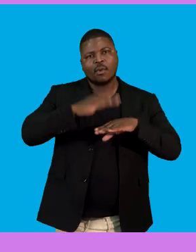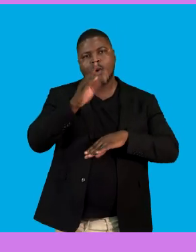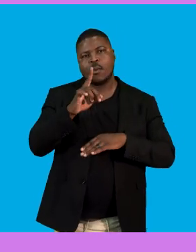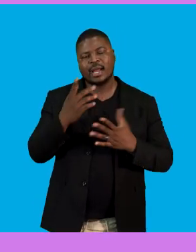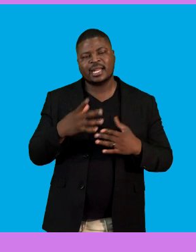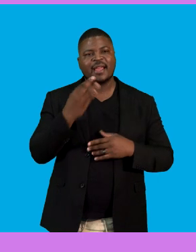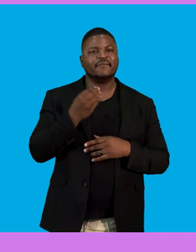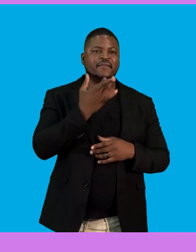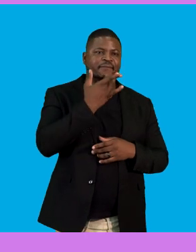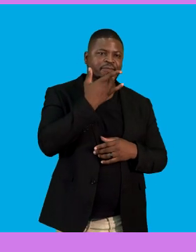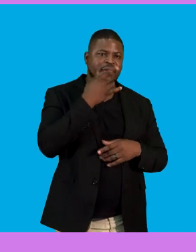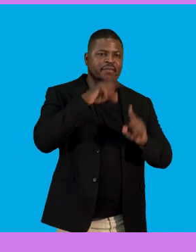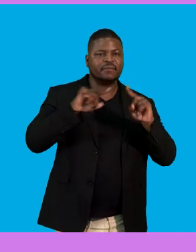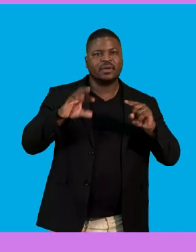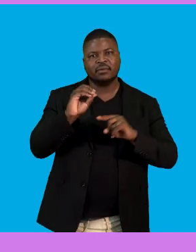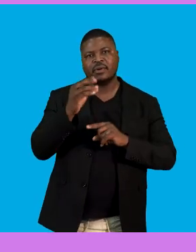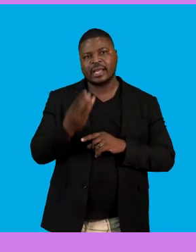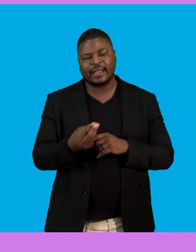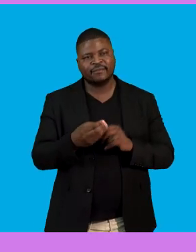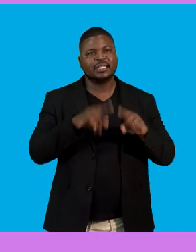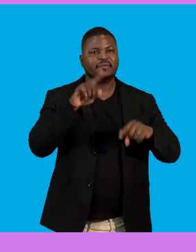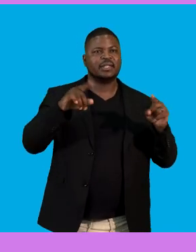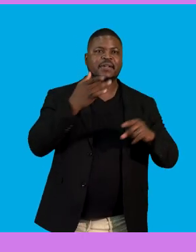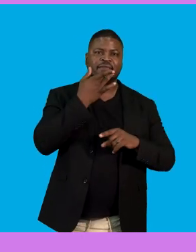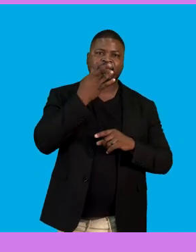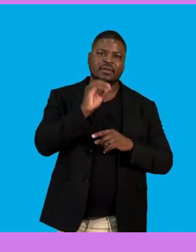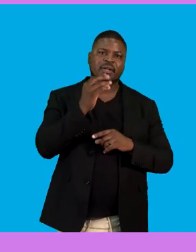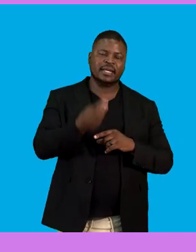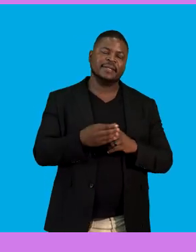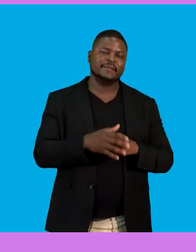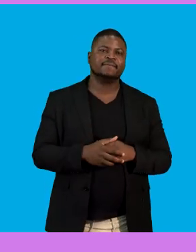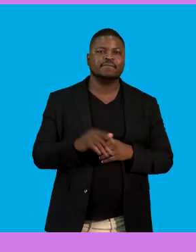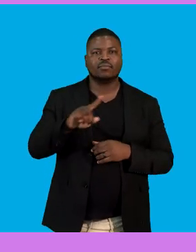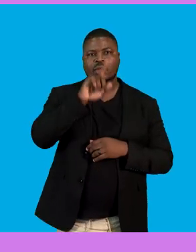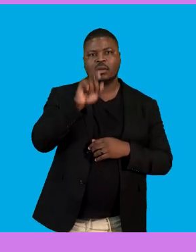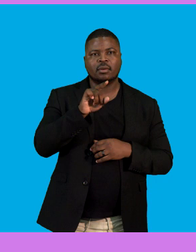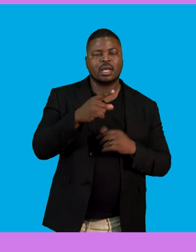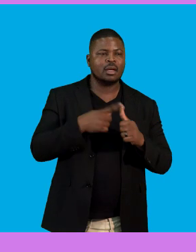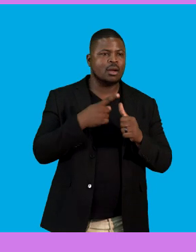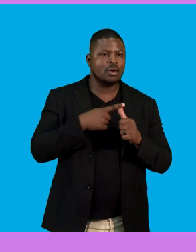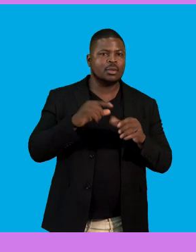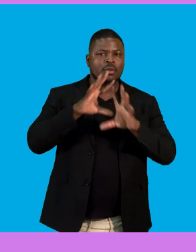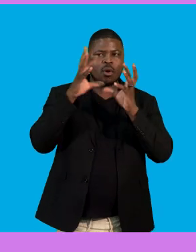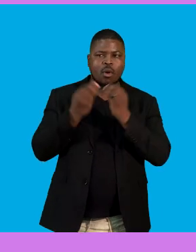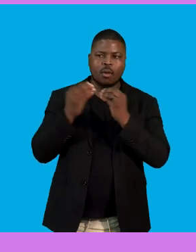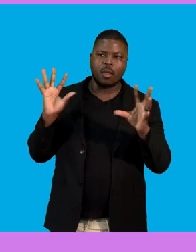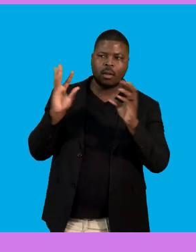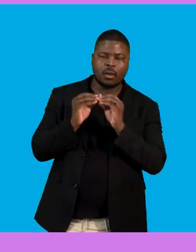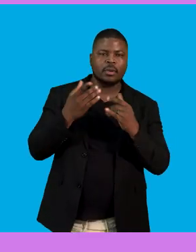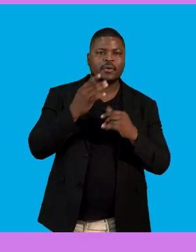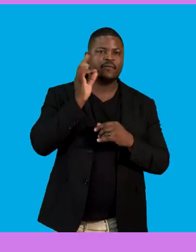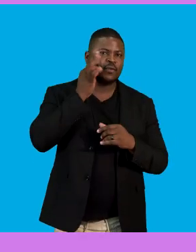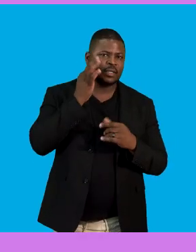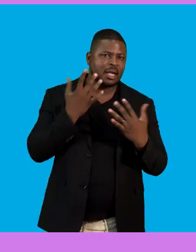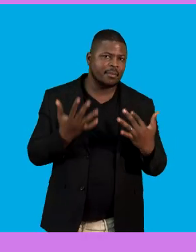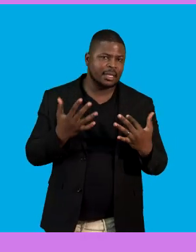is the flavors and the number of learners that love the different flavors. Then the question says, calculate the total number of candies. Total